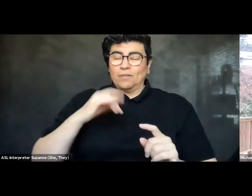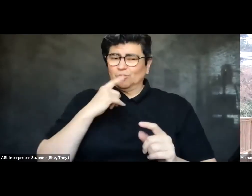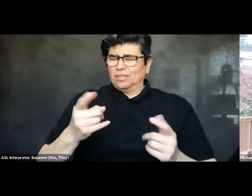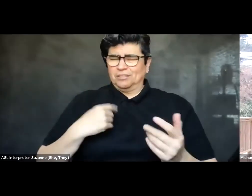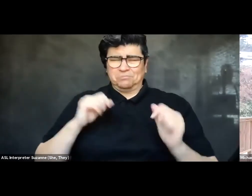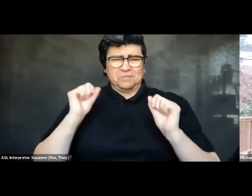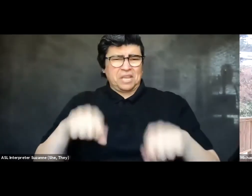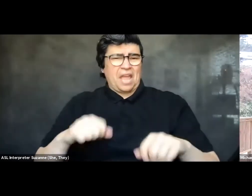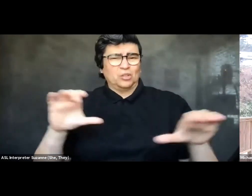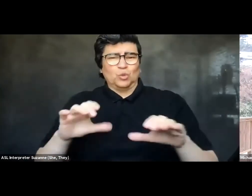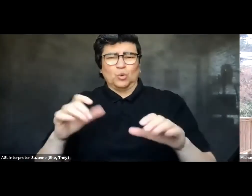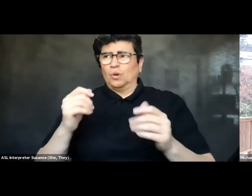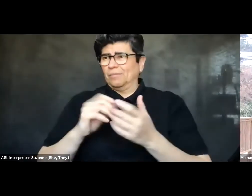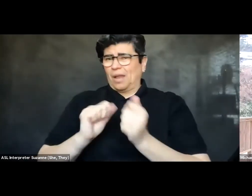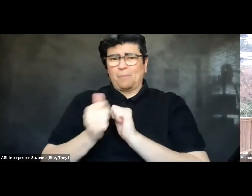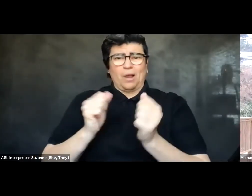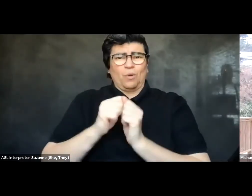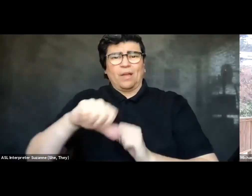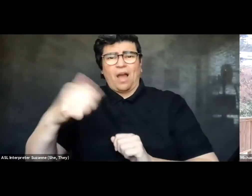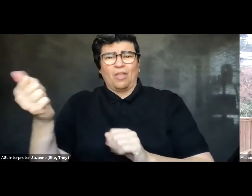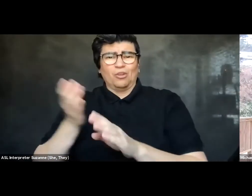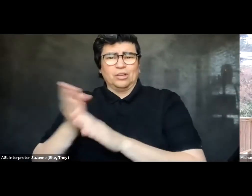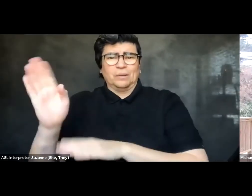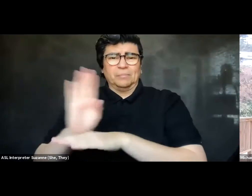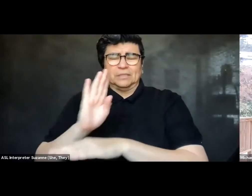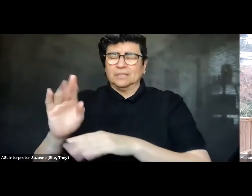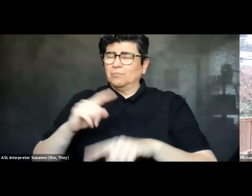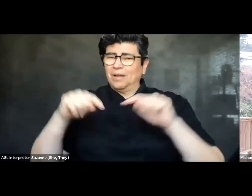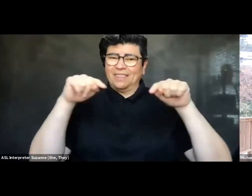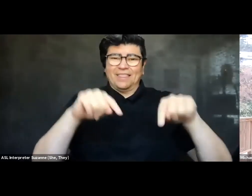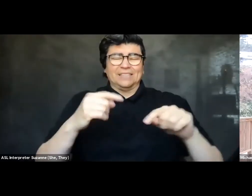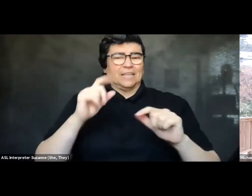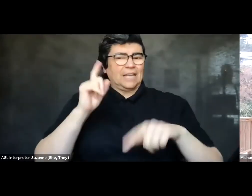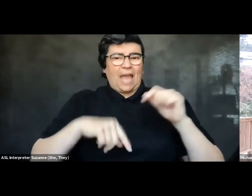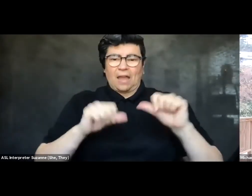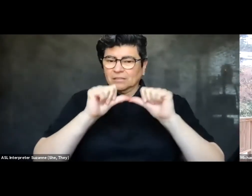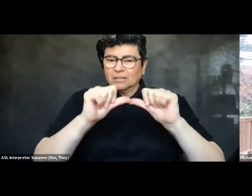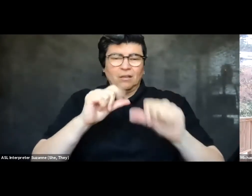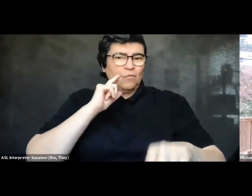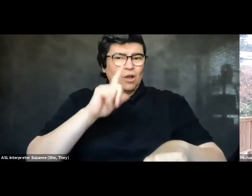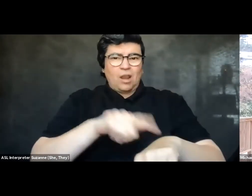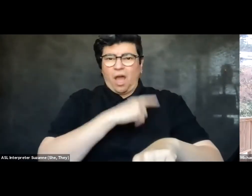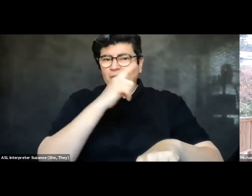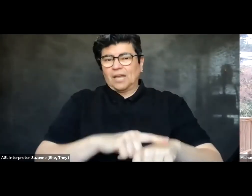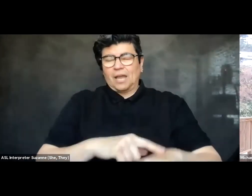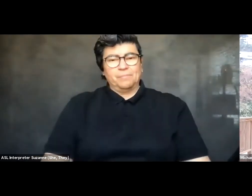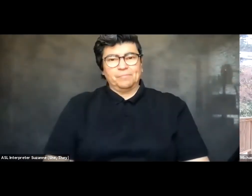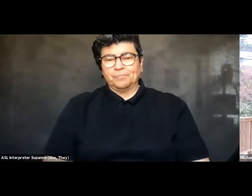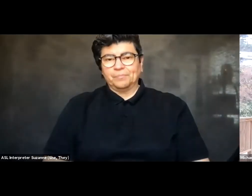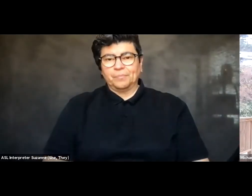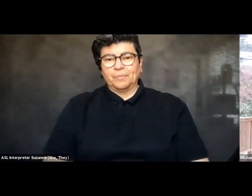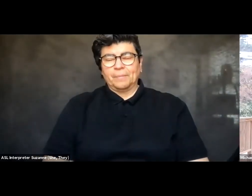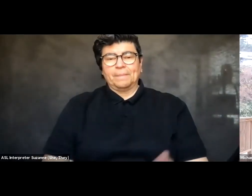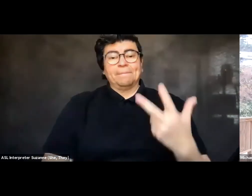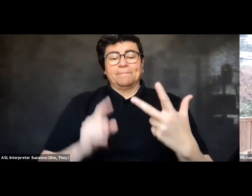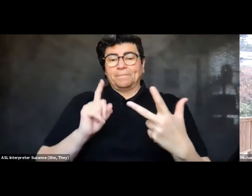any industry on the planet, it is not something that is sustainable for our workforce in the long term. And